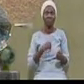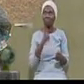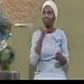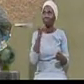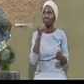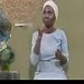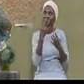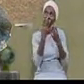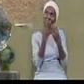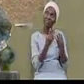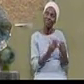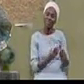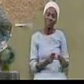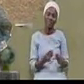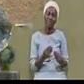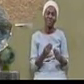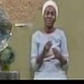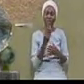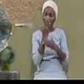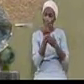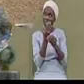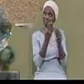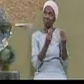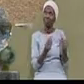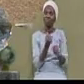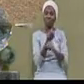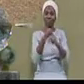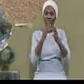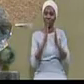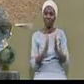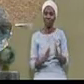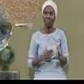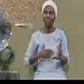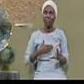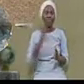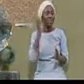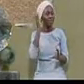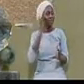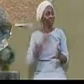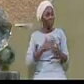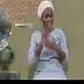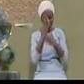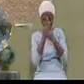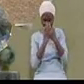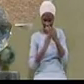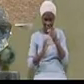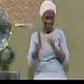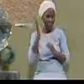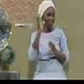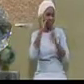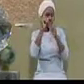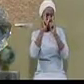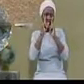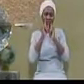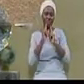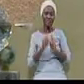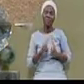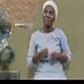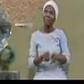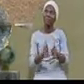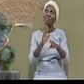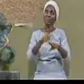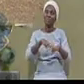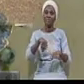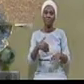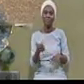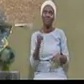gentle Savior, hear my humble cry. While on others